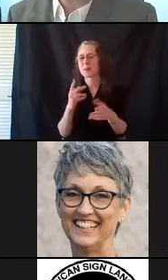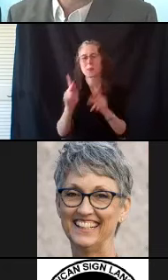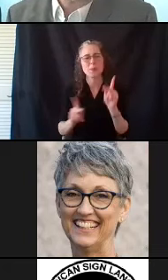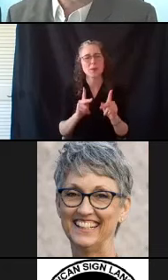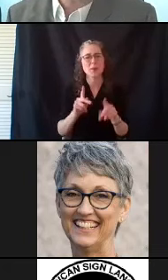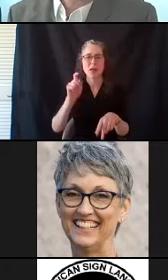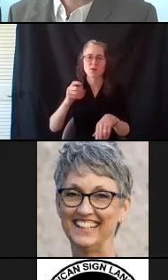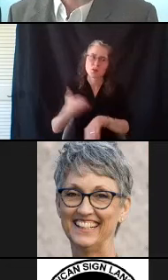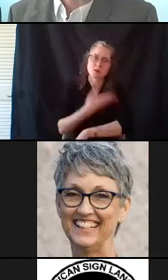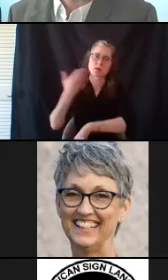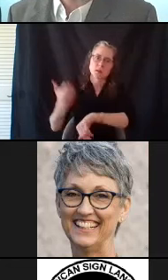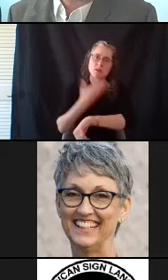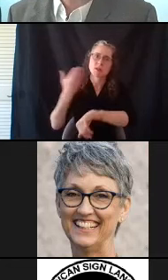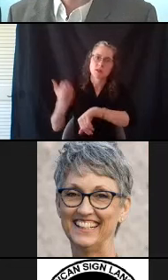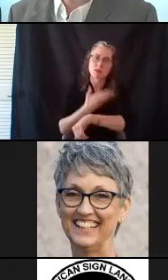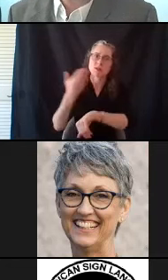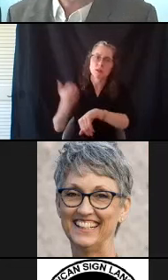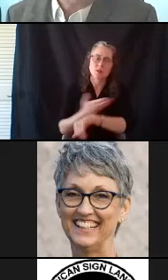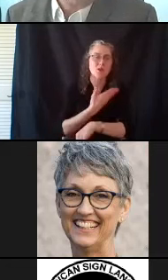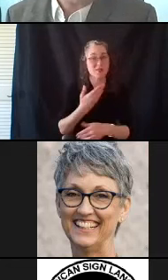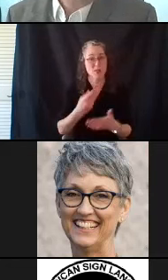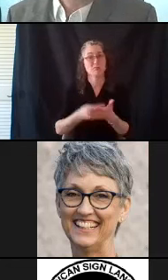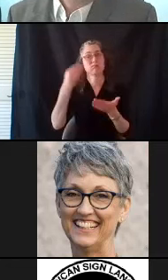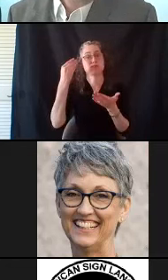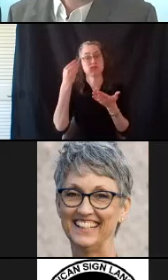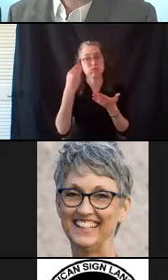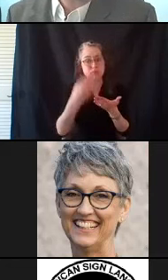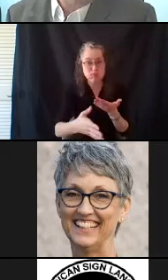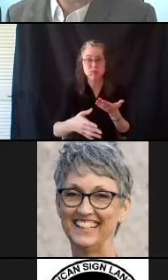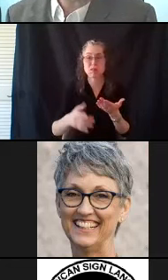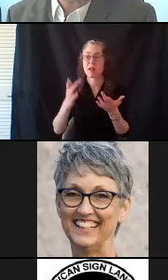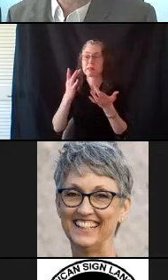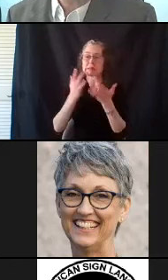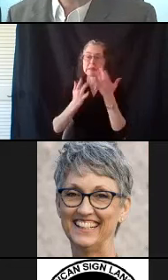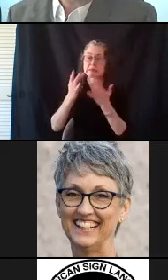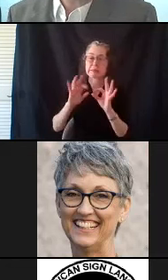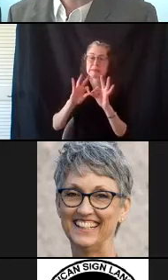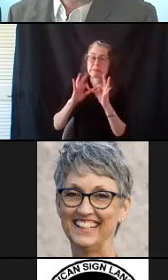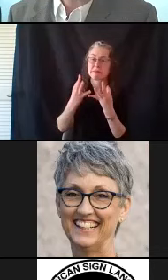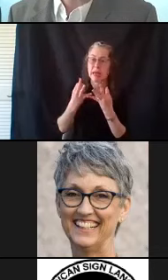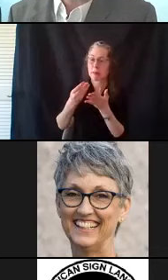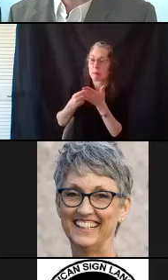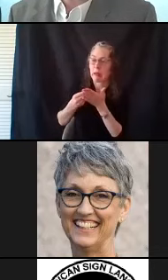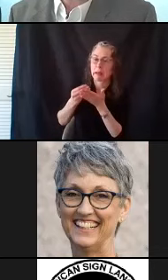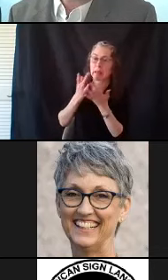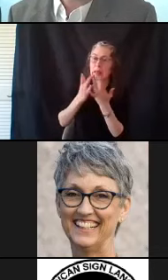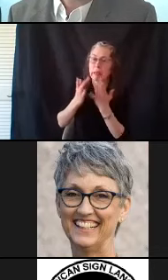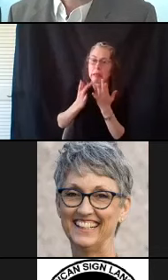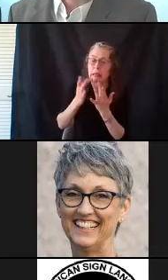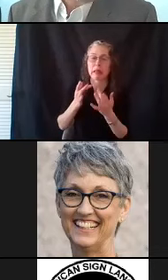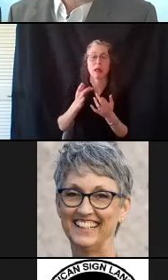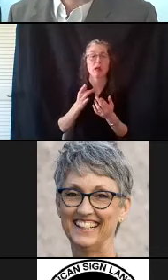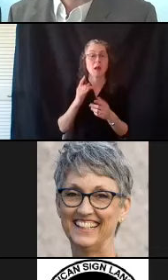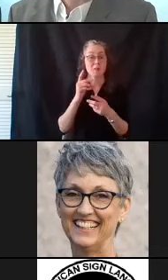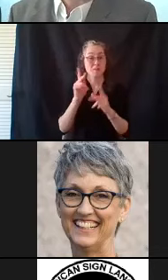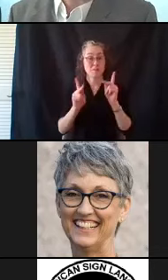that we've talked about that strain family and public funds, through health and safety problems caused by inability